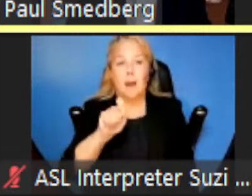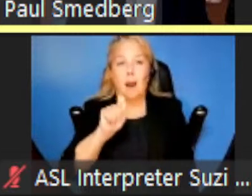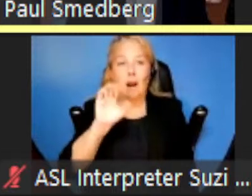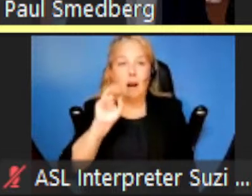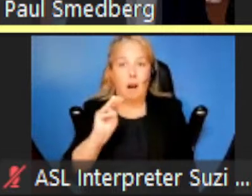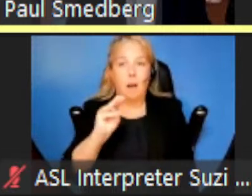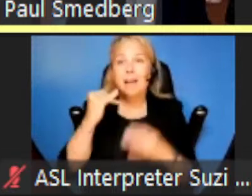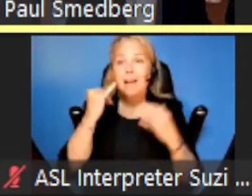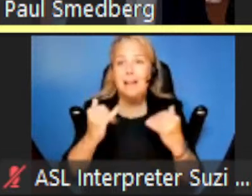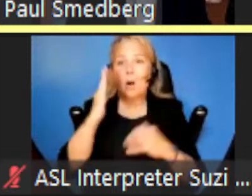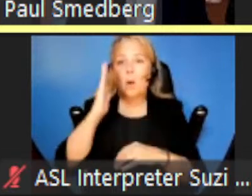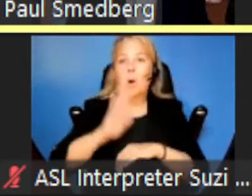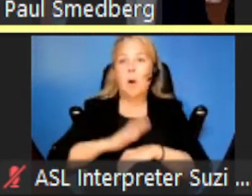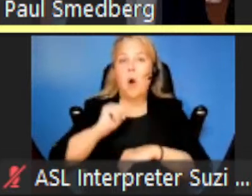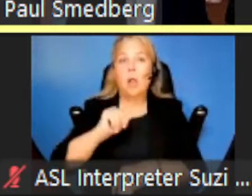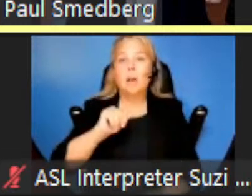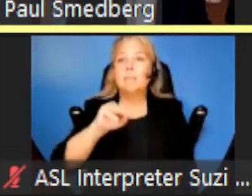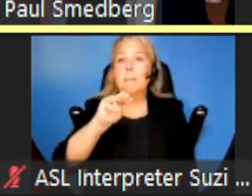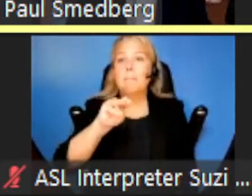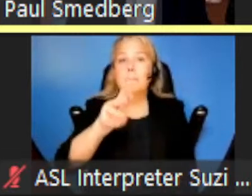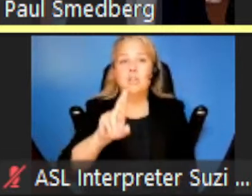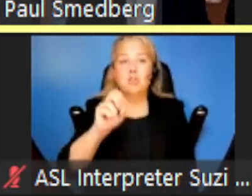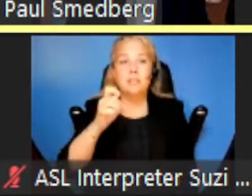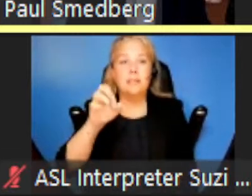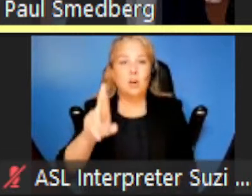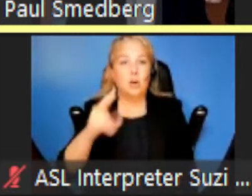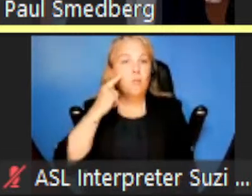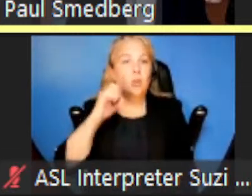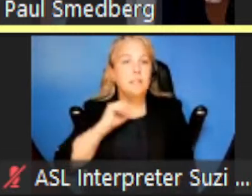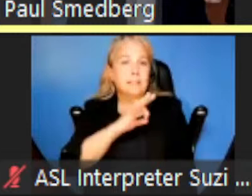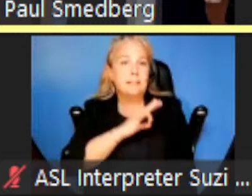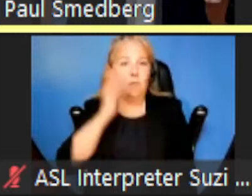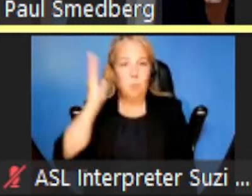call on Mr. Segerlin for the staff presentation.